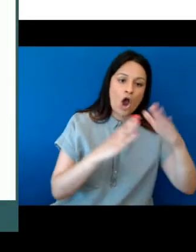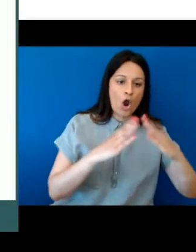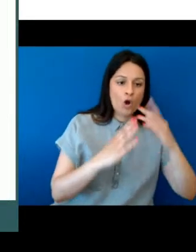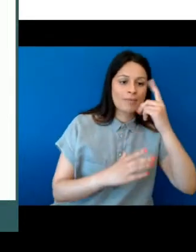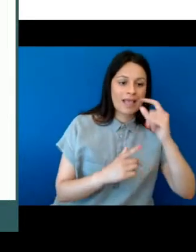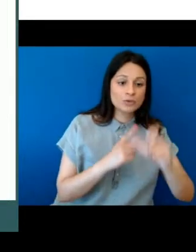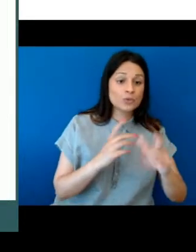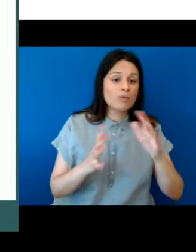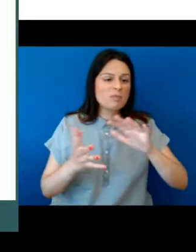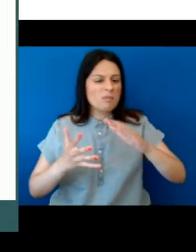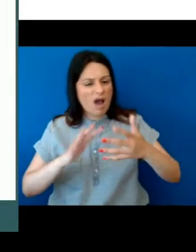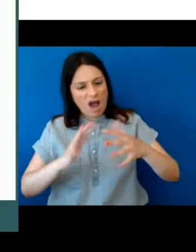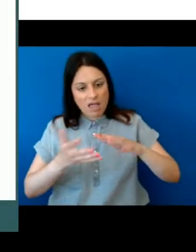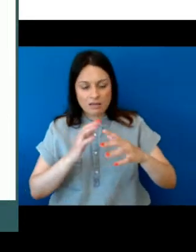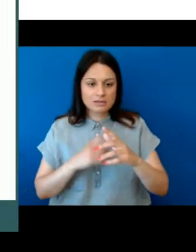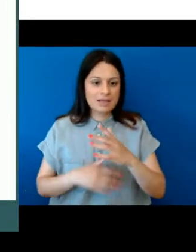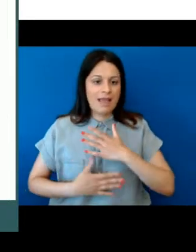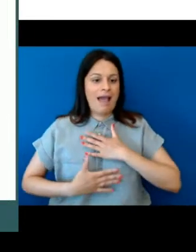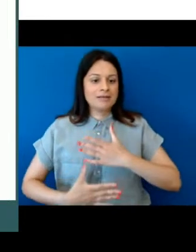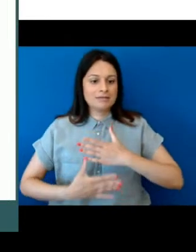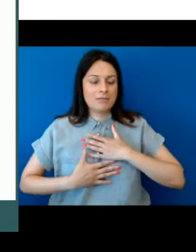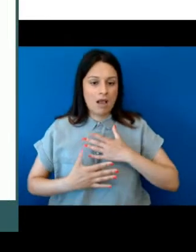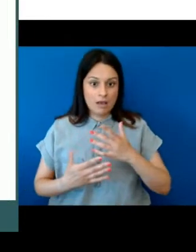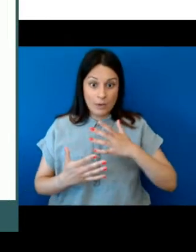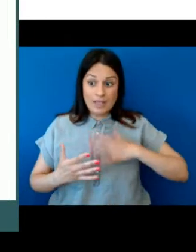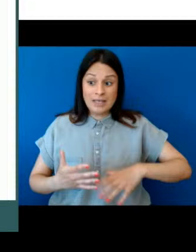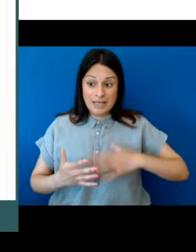needs a very large amount of allergen.